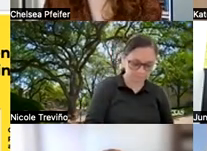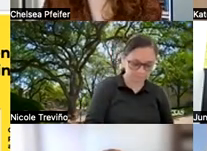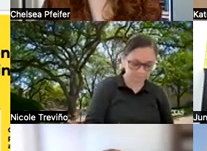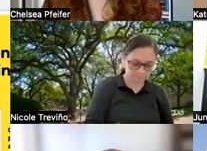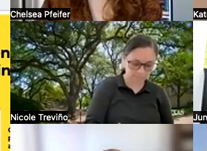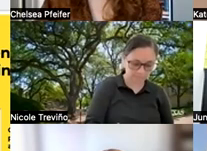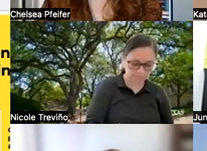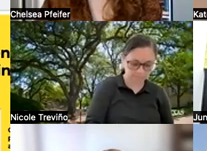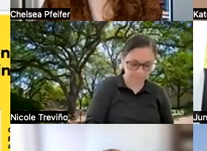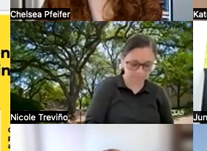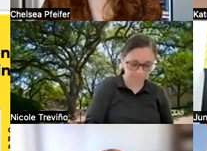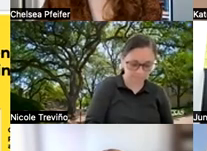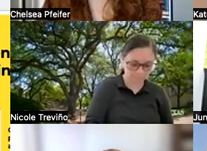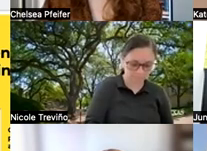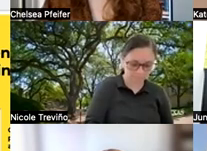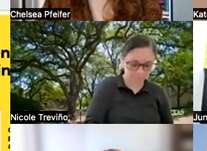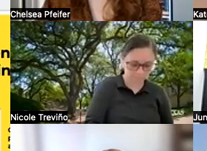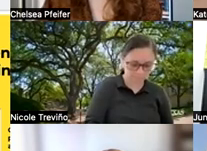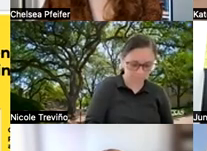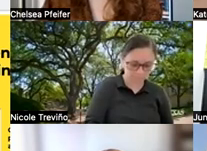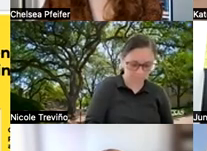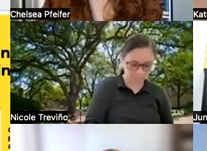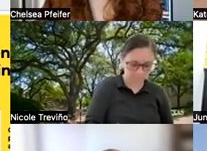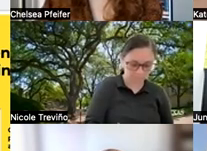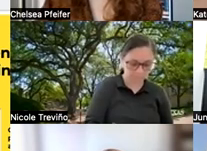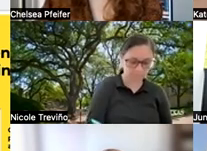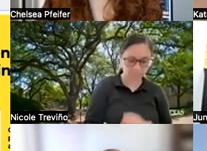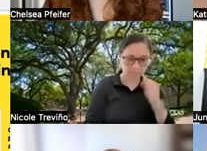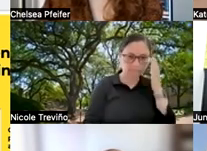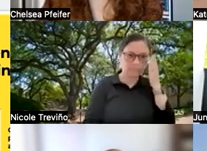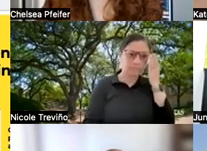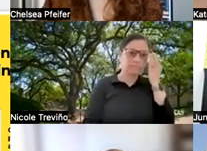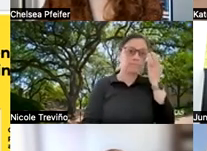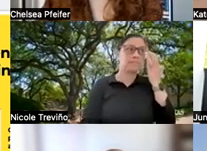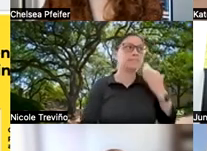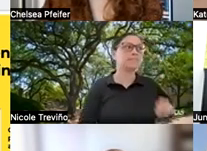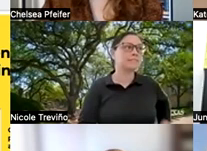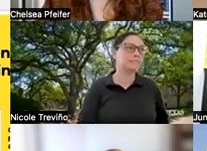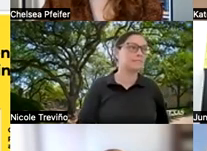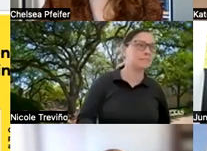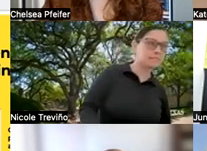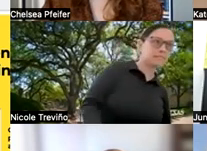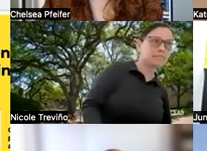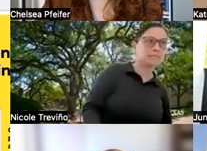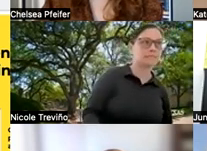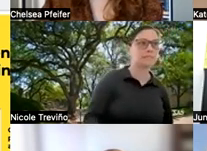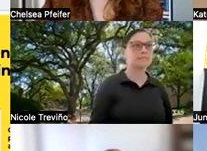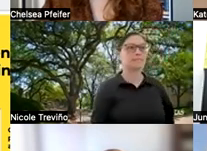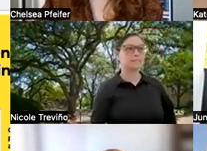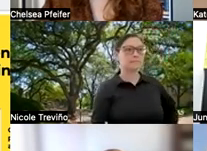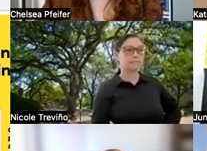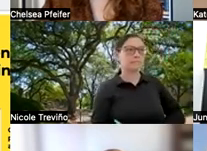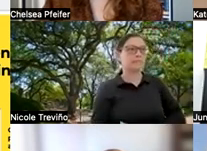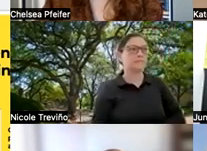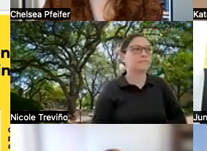I'm curious about the basic needs one. As this group, would you also include the health aspect of that in